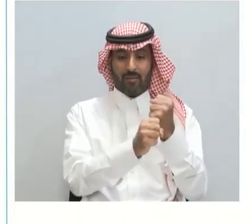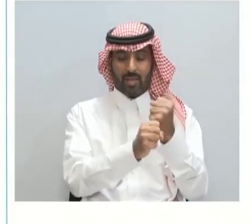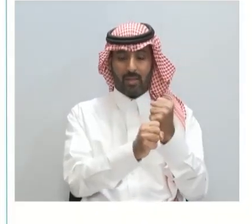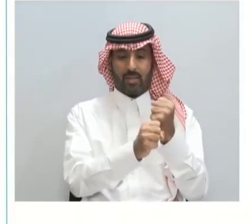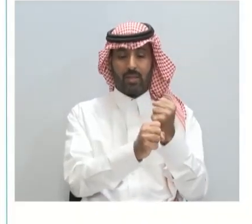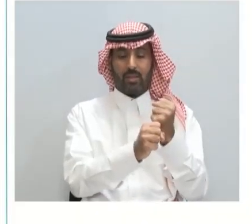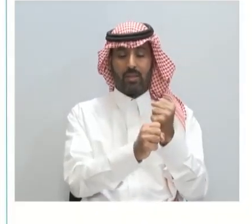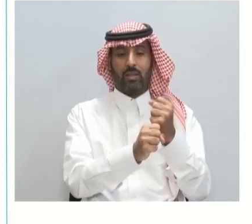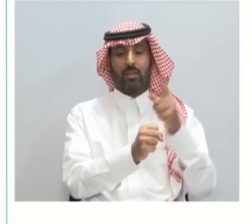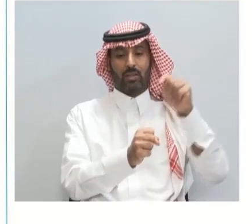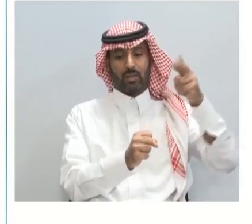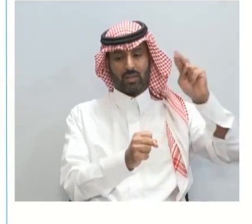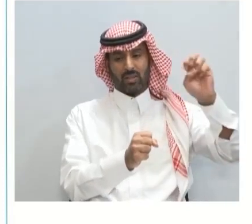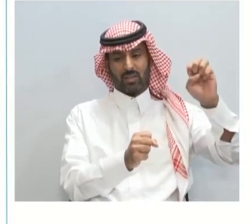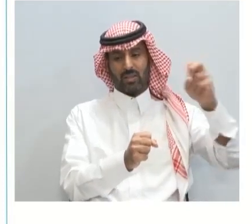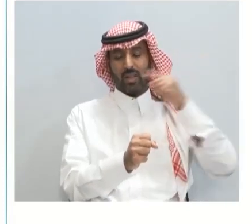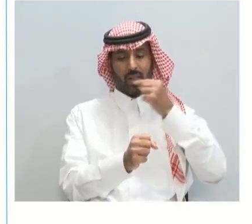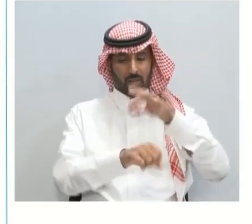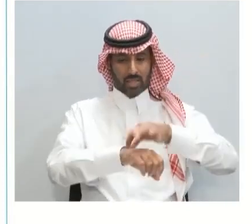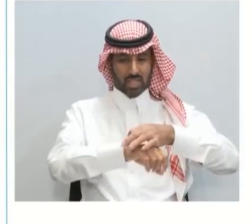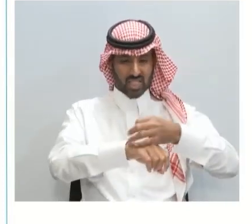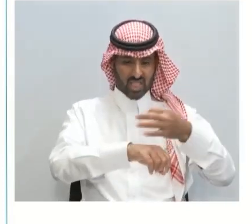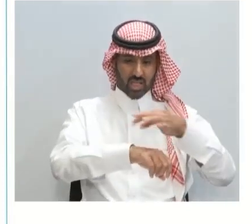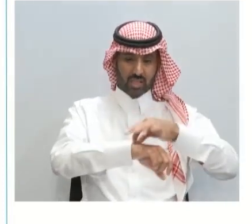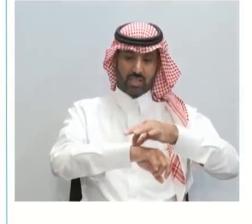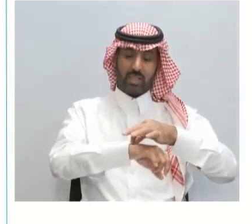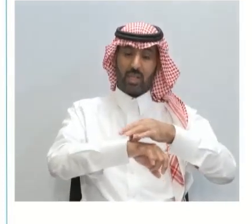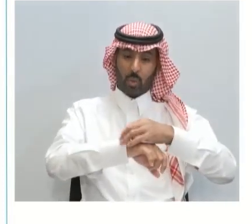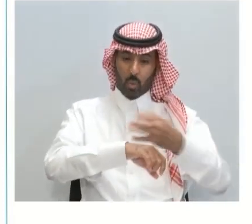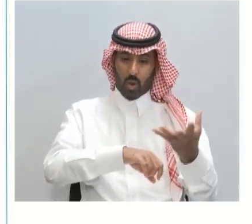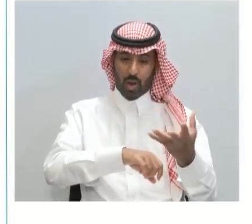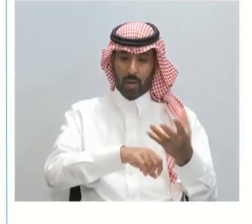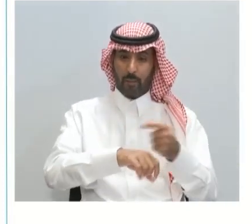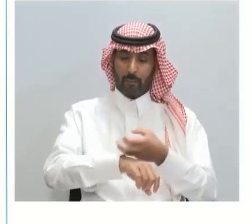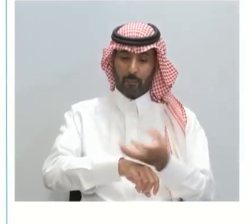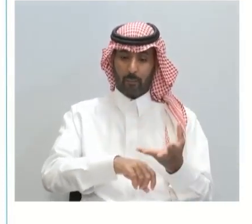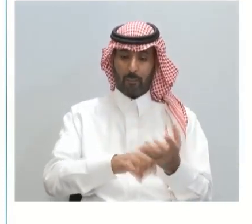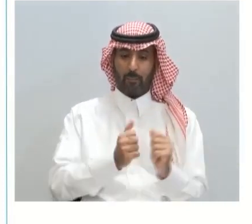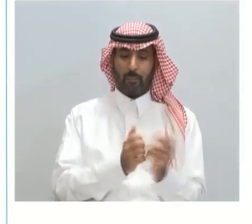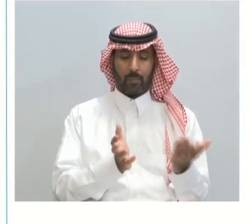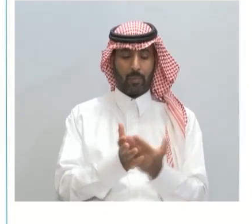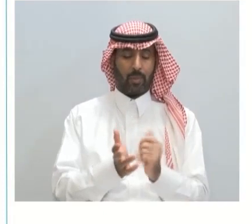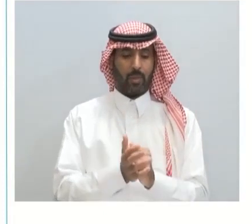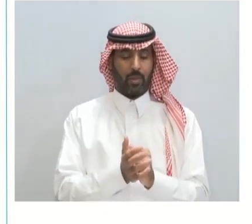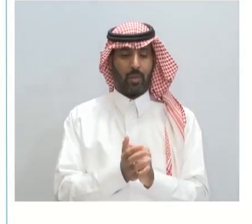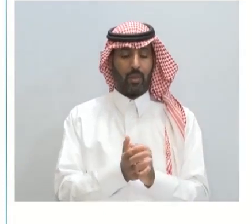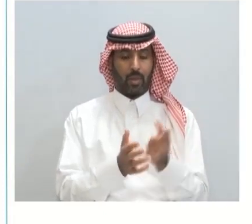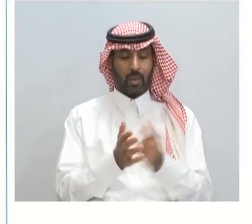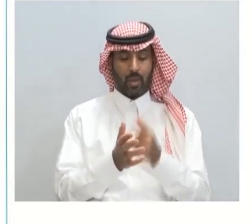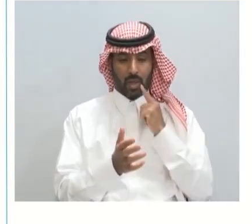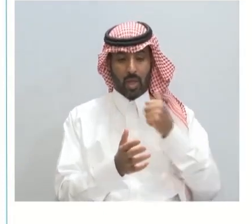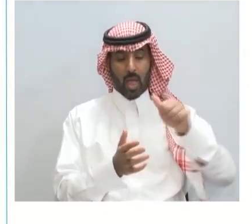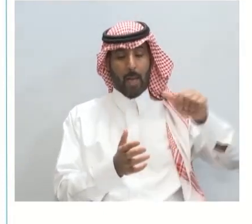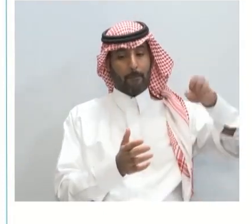the verb treat. So the original verb is treat. This is treatable. Notice the affix